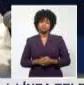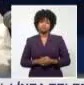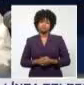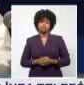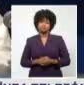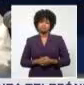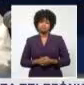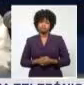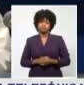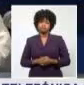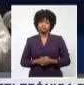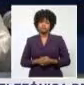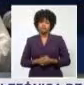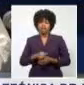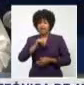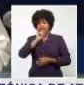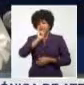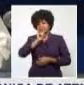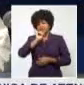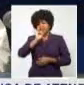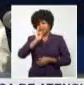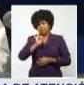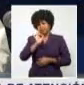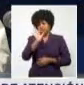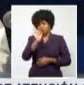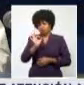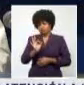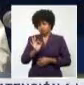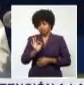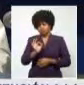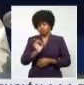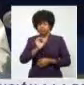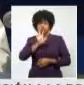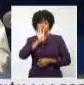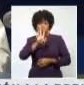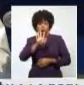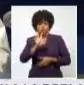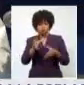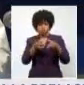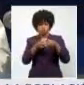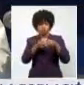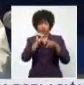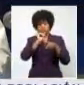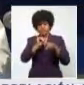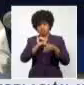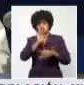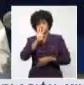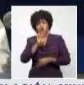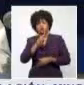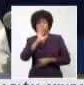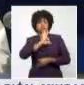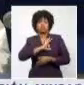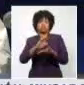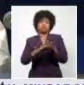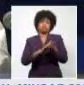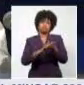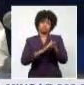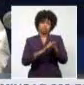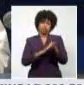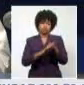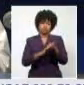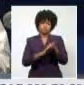67%, that is 4 of the 6, were asymptomatic. And this brings the total number of